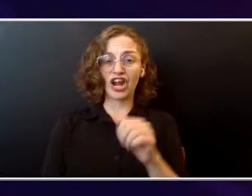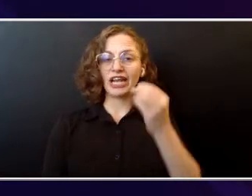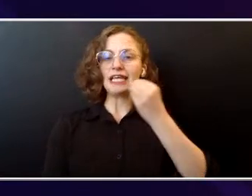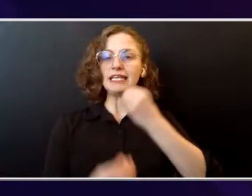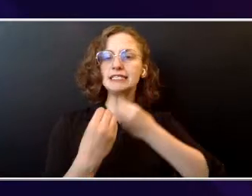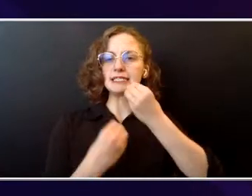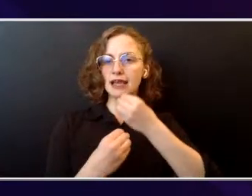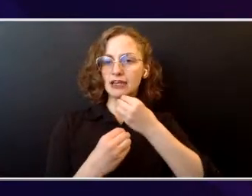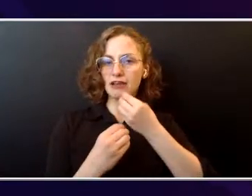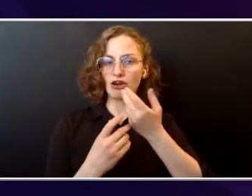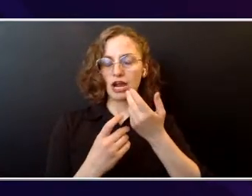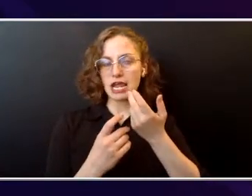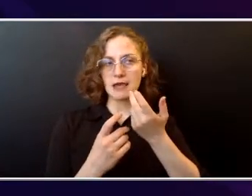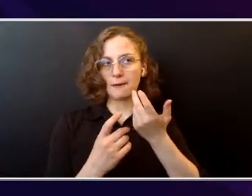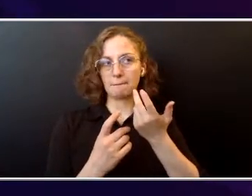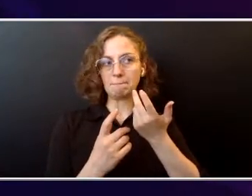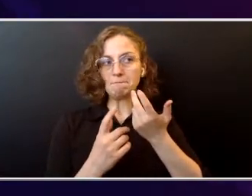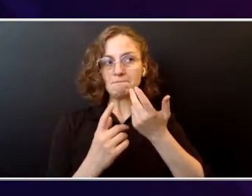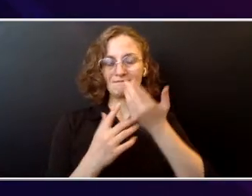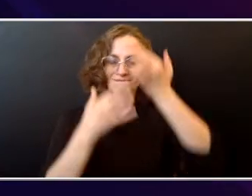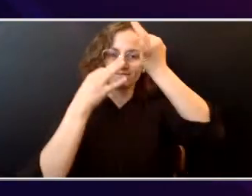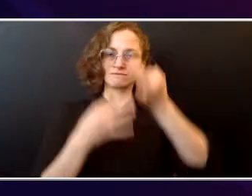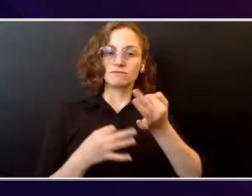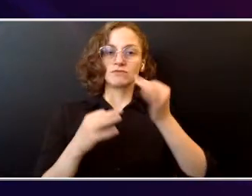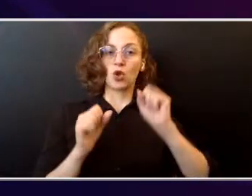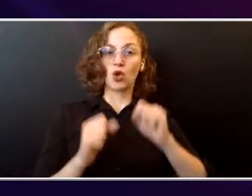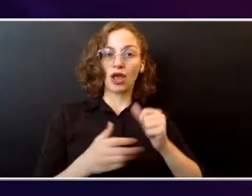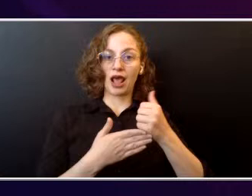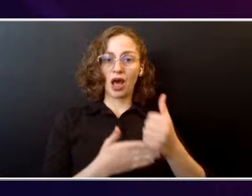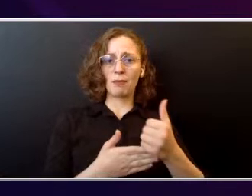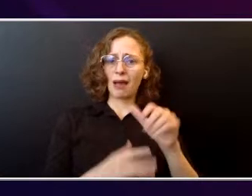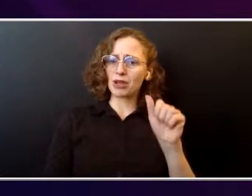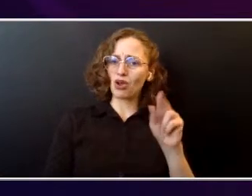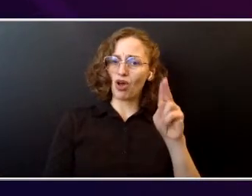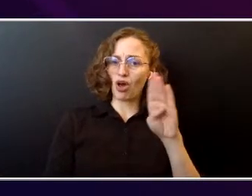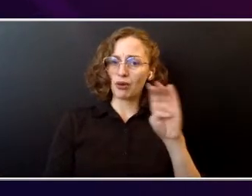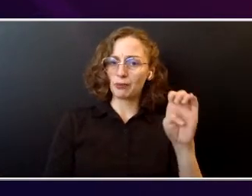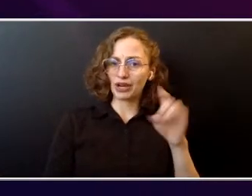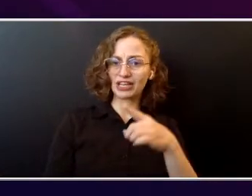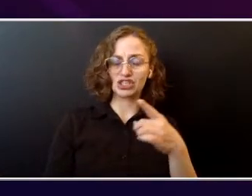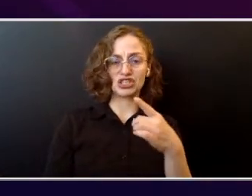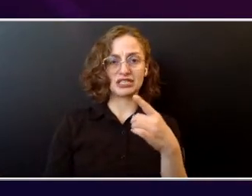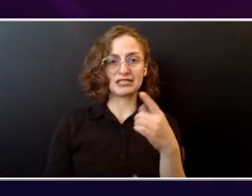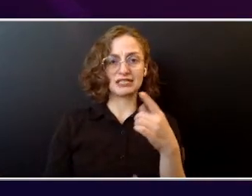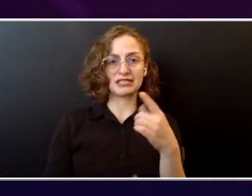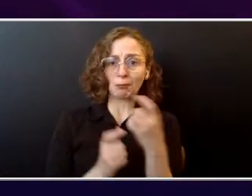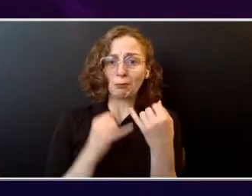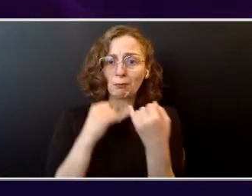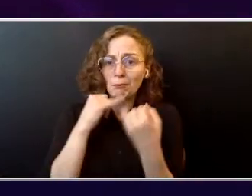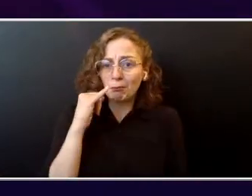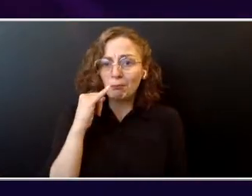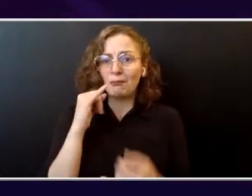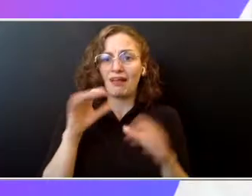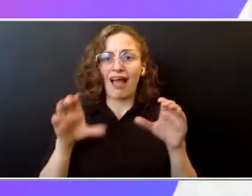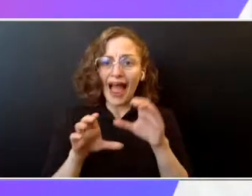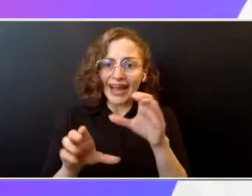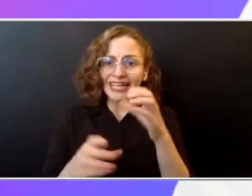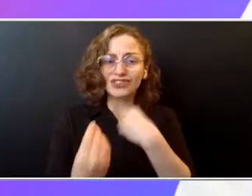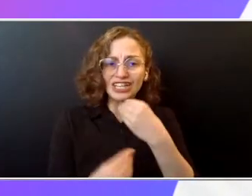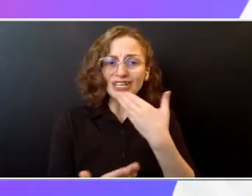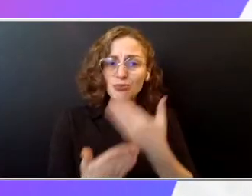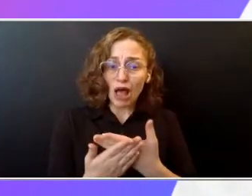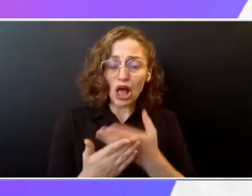them? I mean, Aubrey is tiny, she's active, she eats healthy. Was there anything she could have done to avoid this? For her,